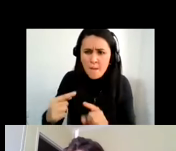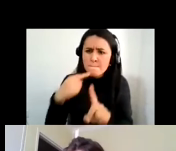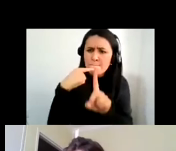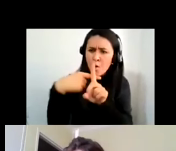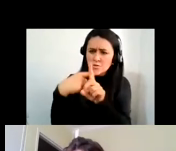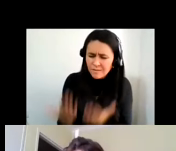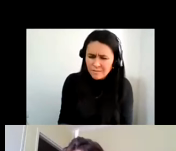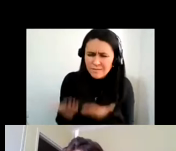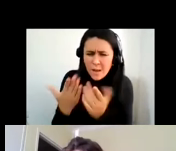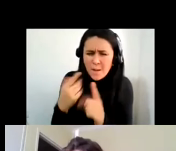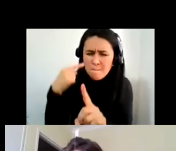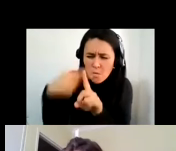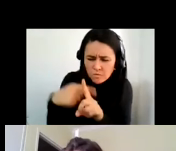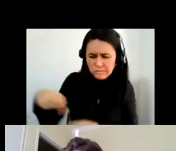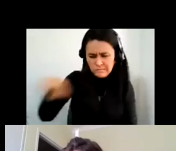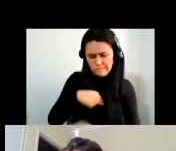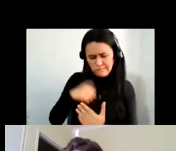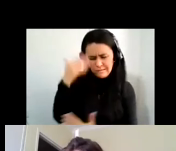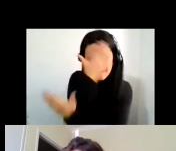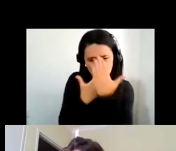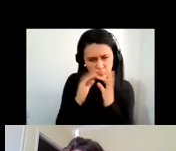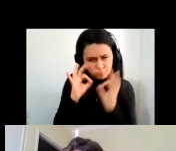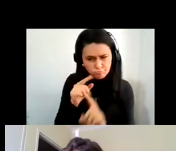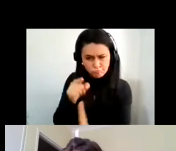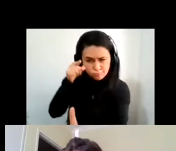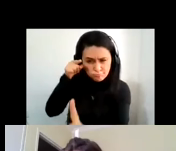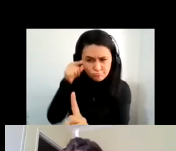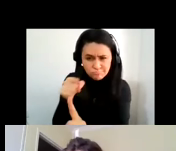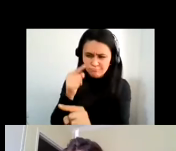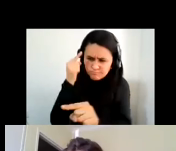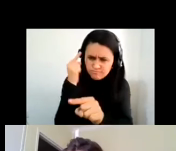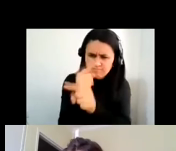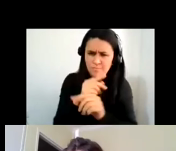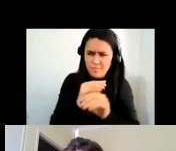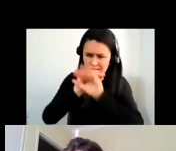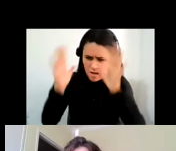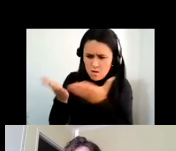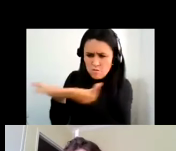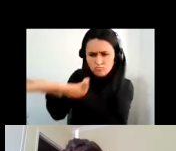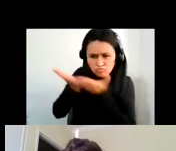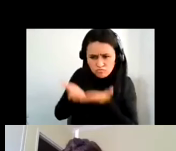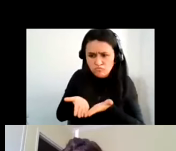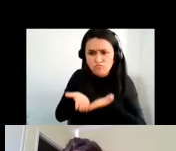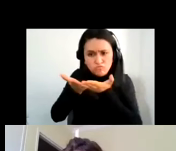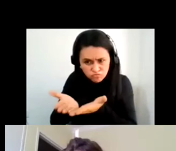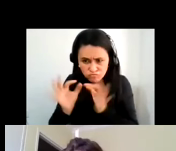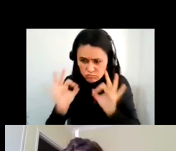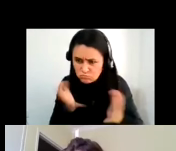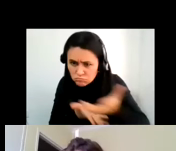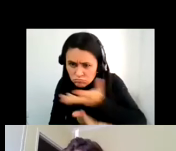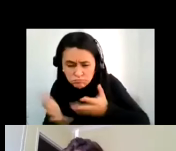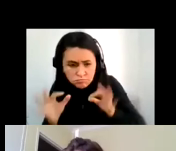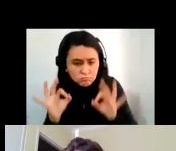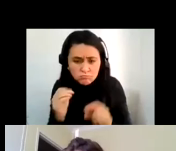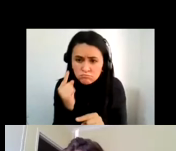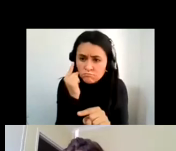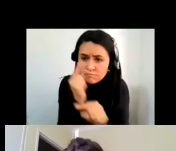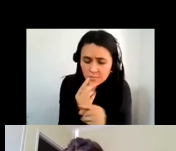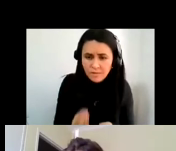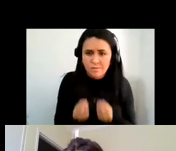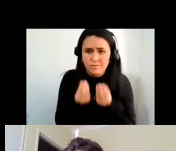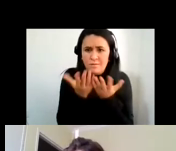health financing rationing instruments such as direct cost of premiums, formal and informal user fees,